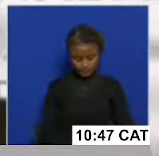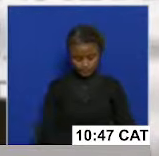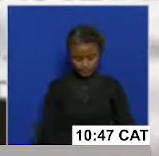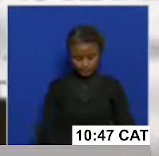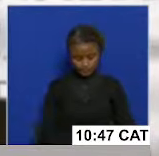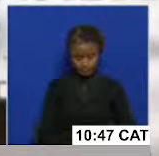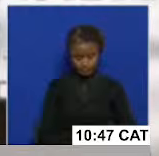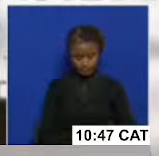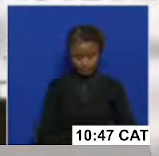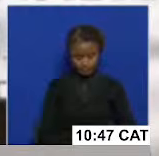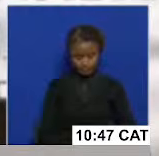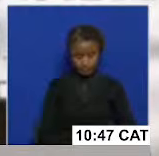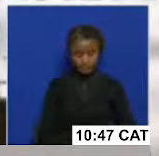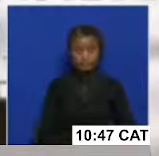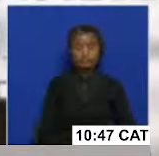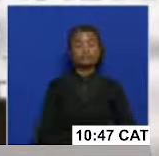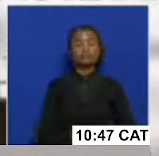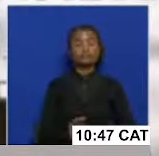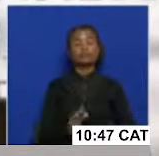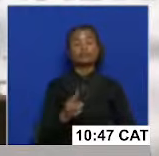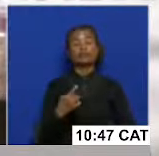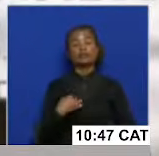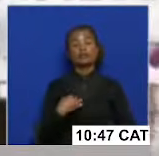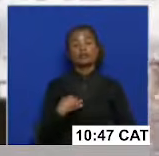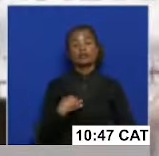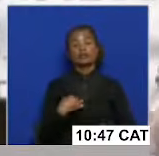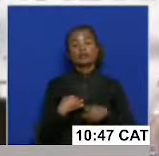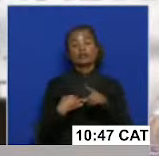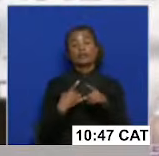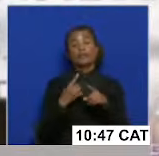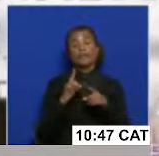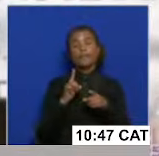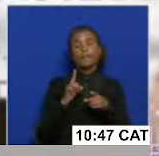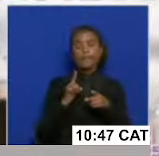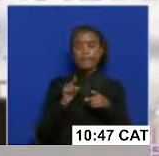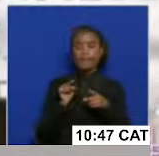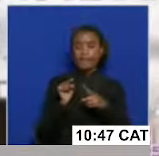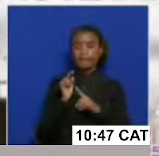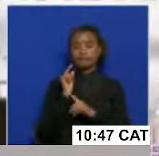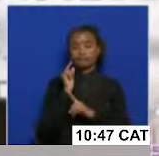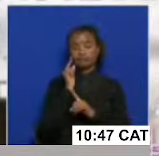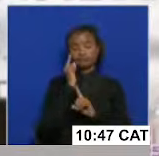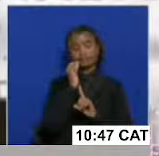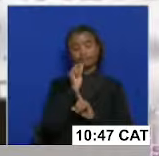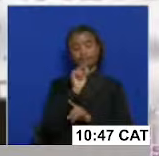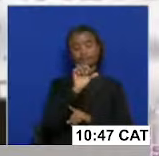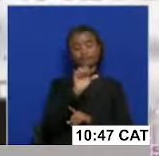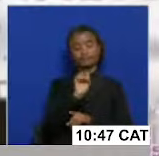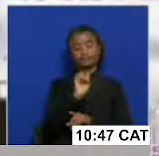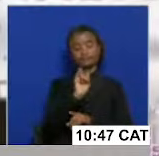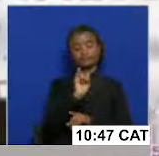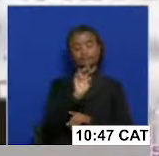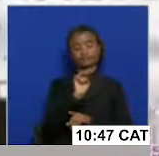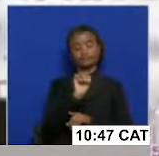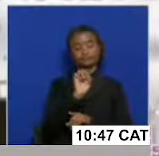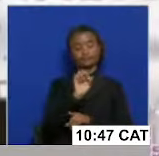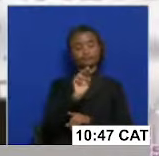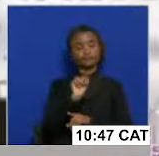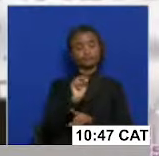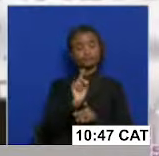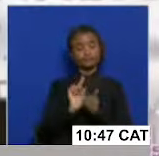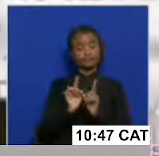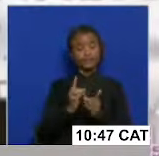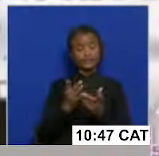I knew from my discussion with Mr. Simon that he wanted the stones, but he didn't have access